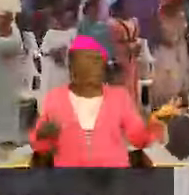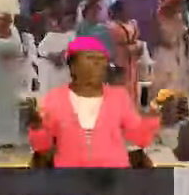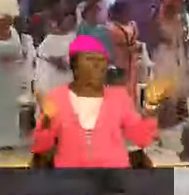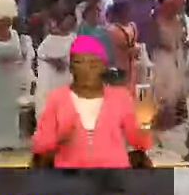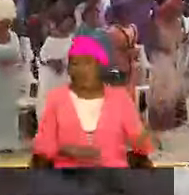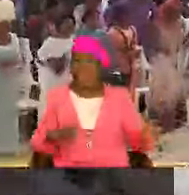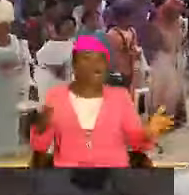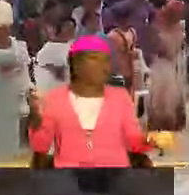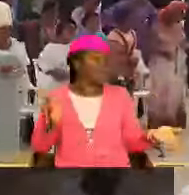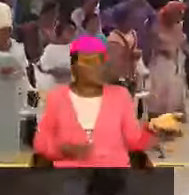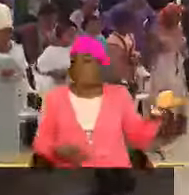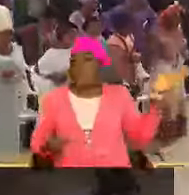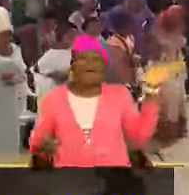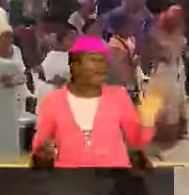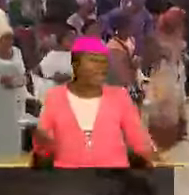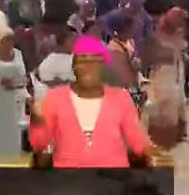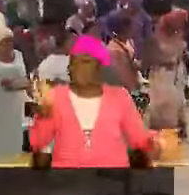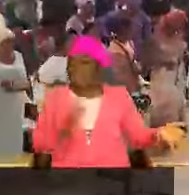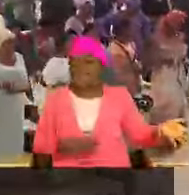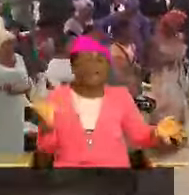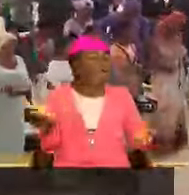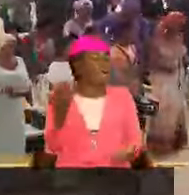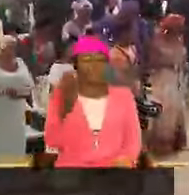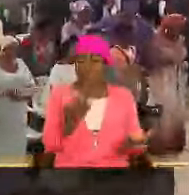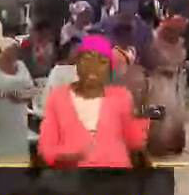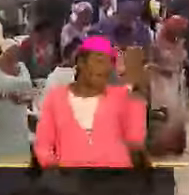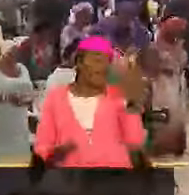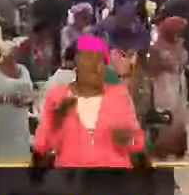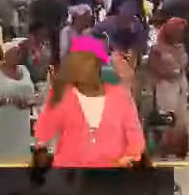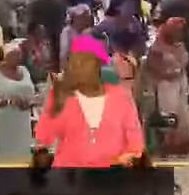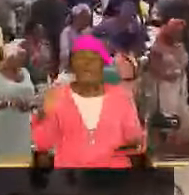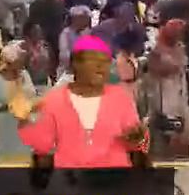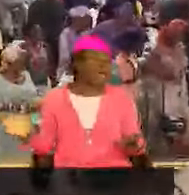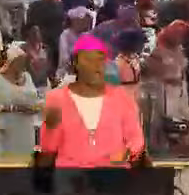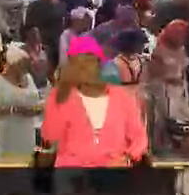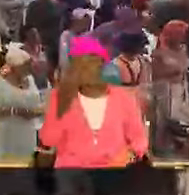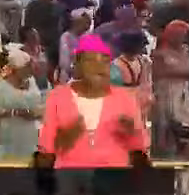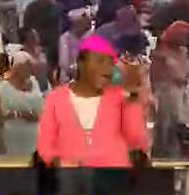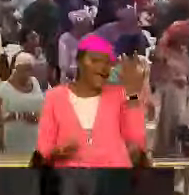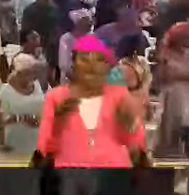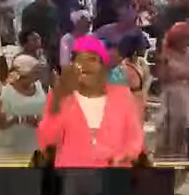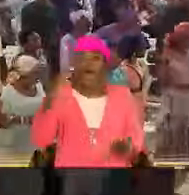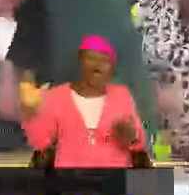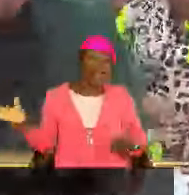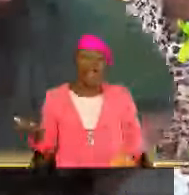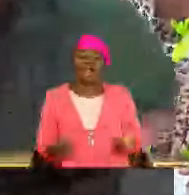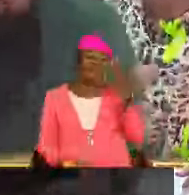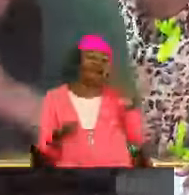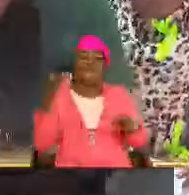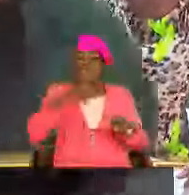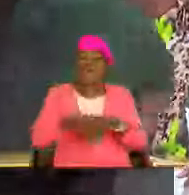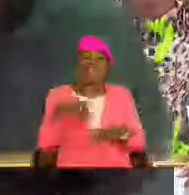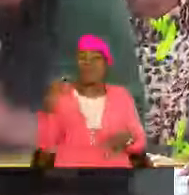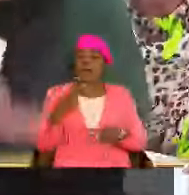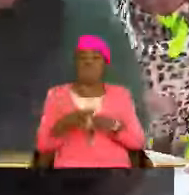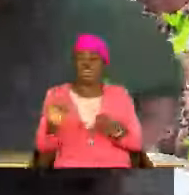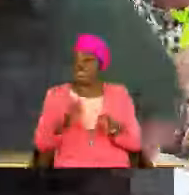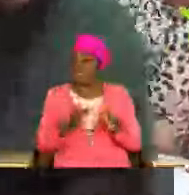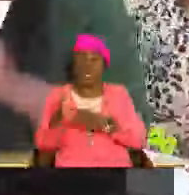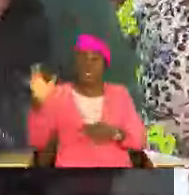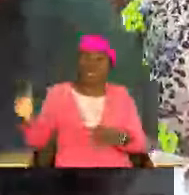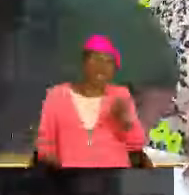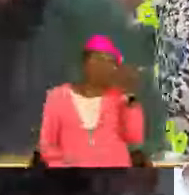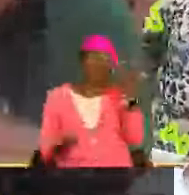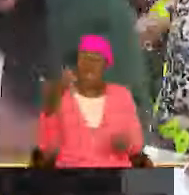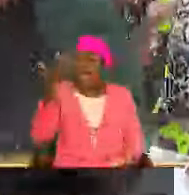cash fire fire in the name of Jesus fire in the name of Jesus